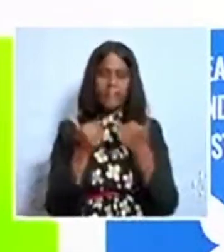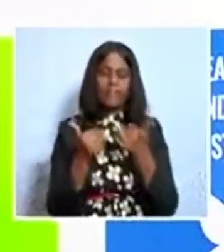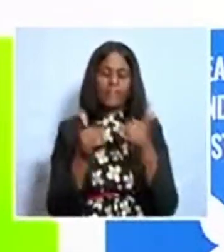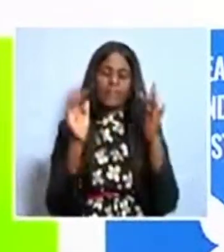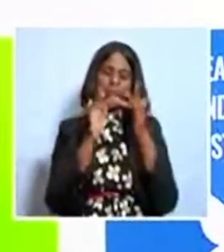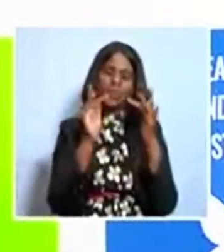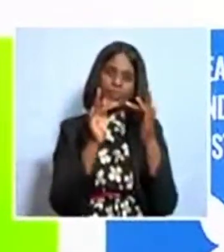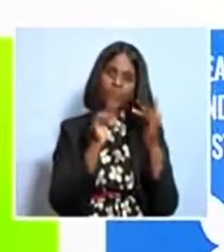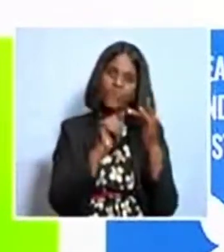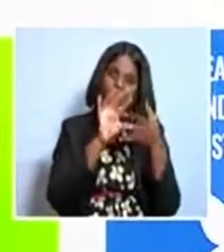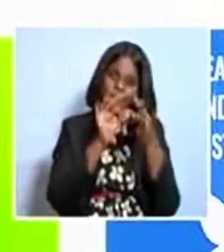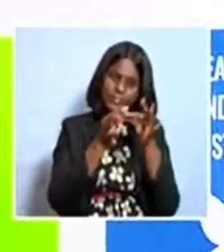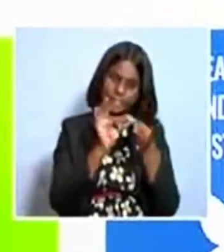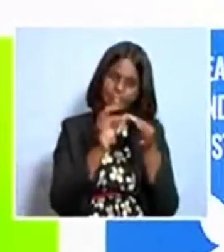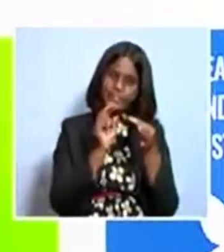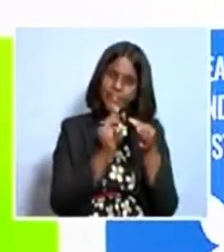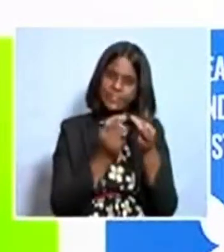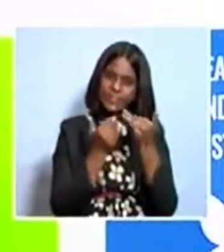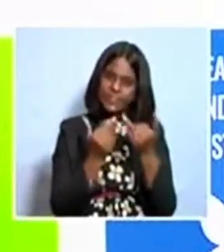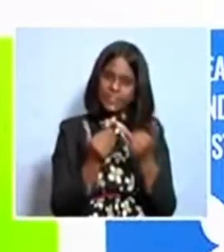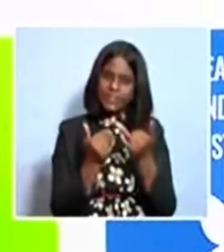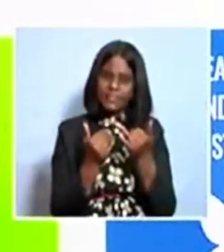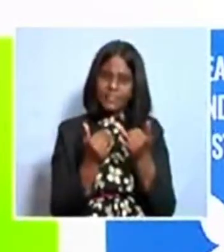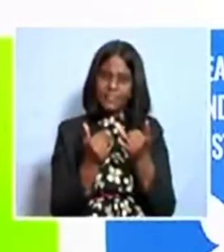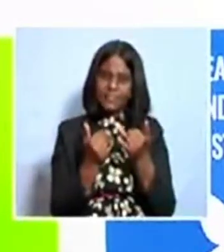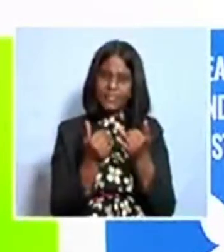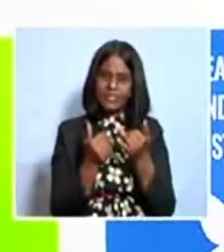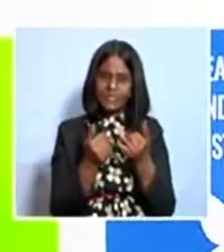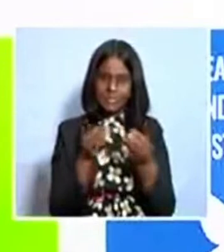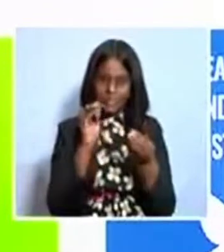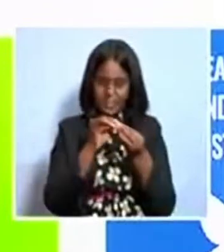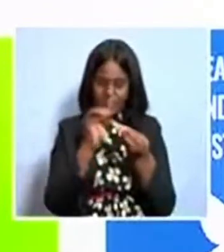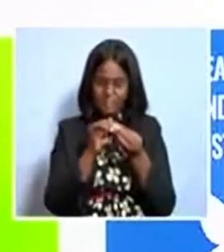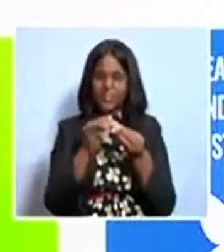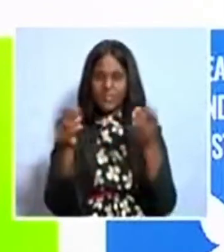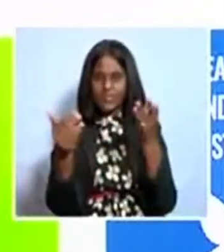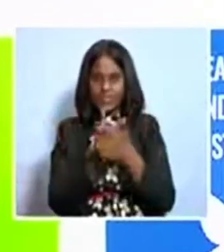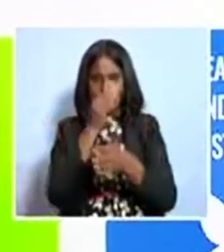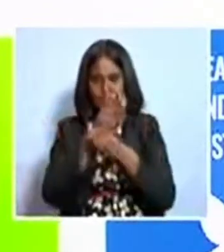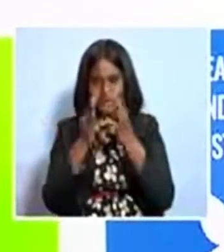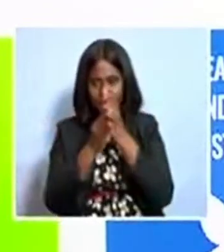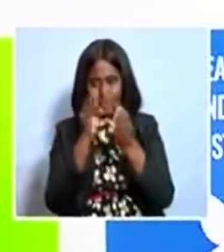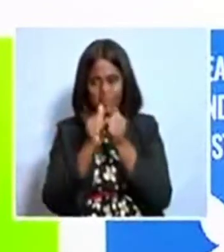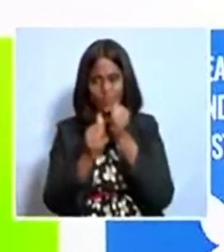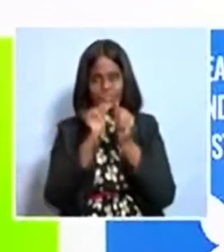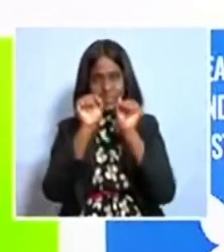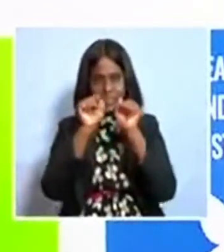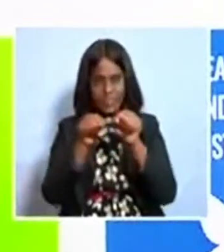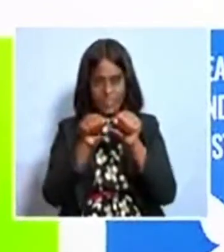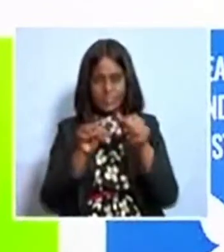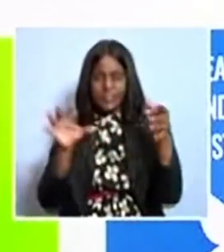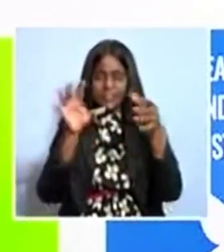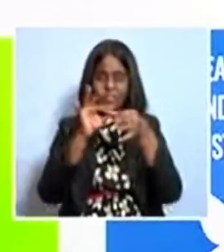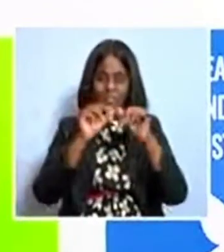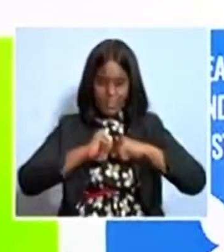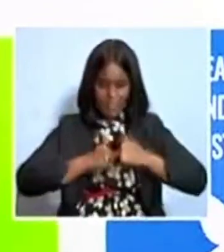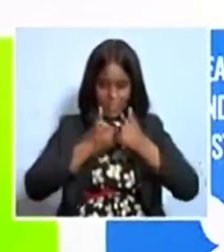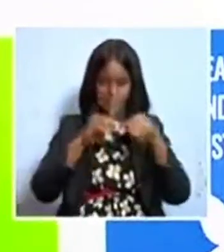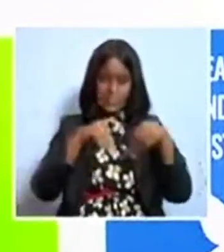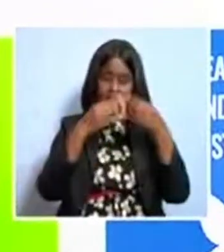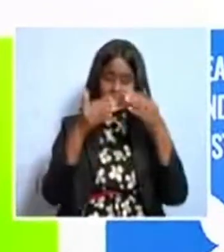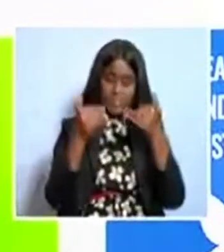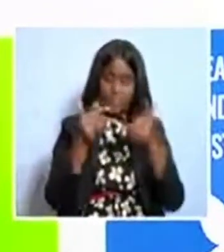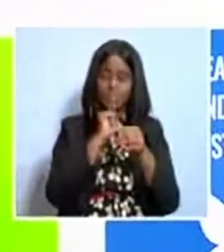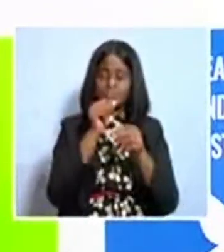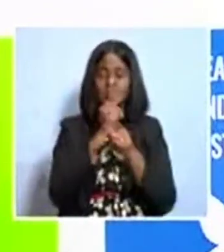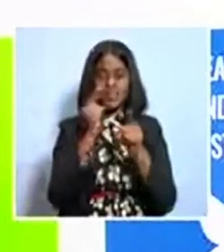internet connectivity? Are we putting in modern infrastructure that's able to connect? Are we providing not